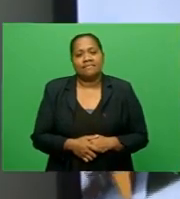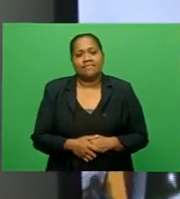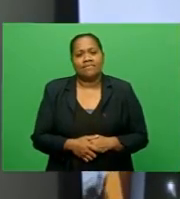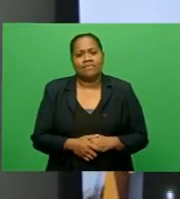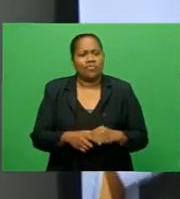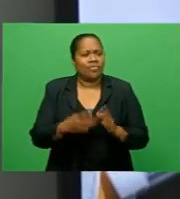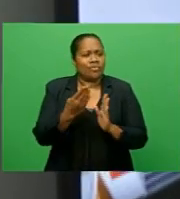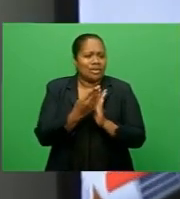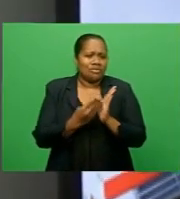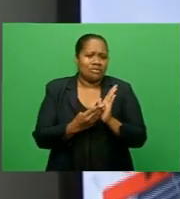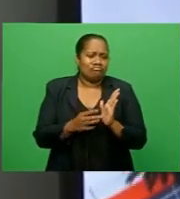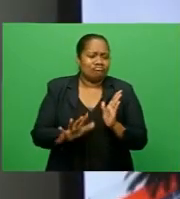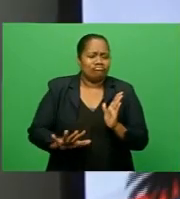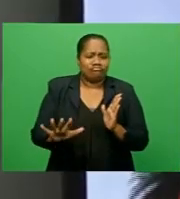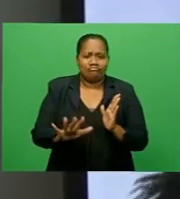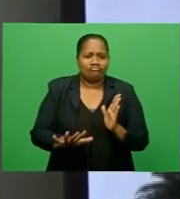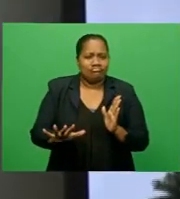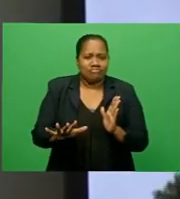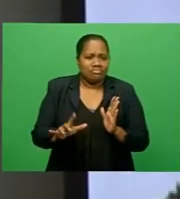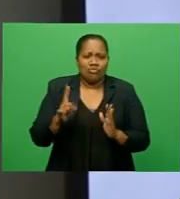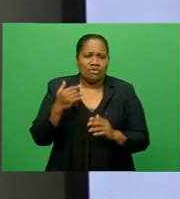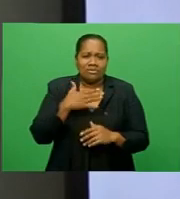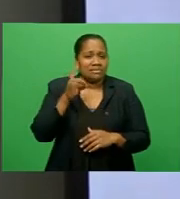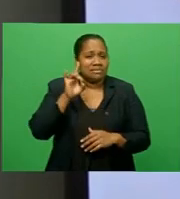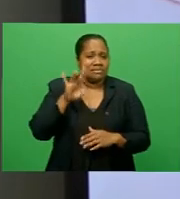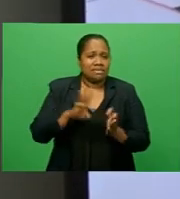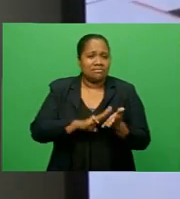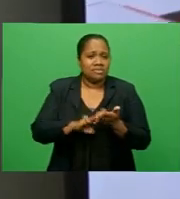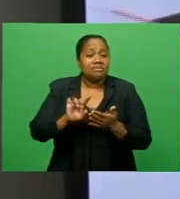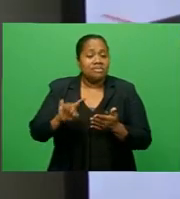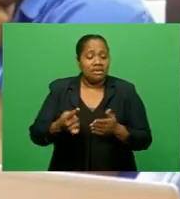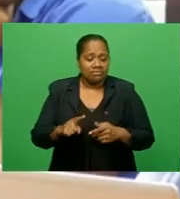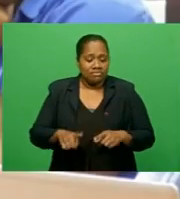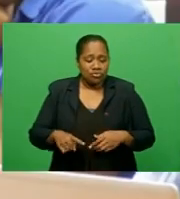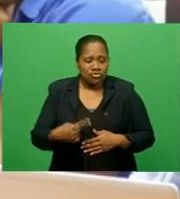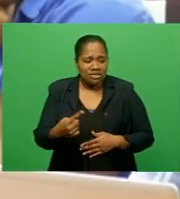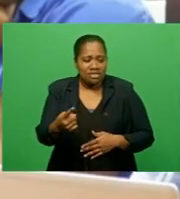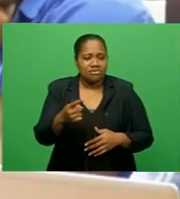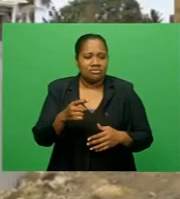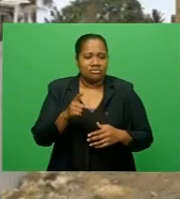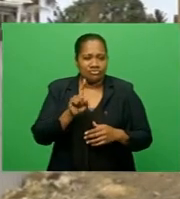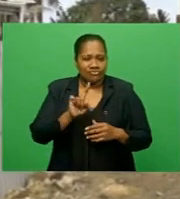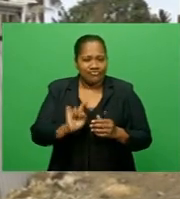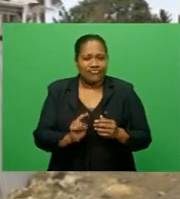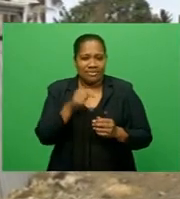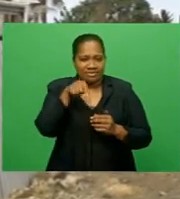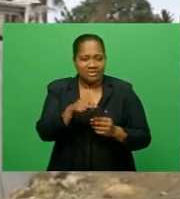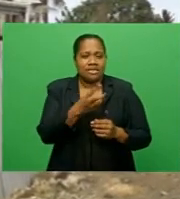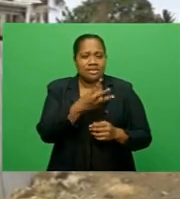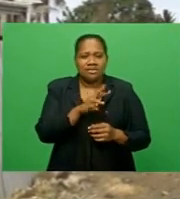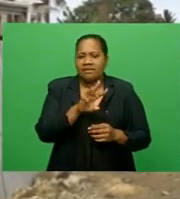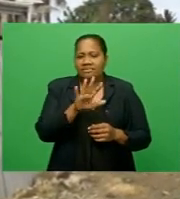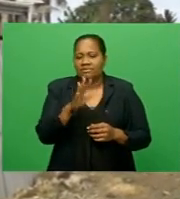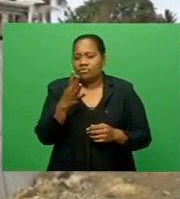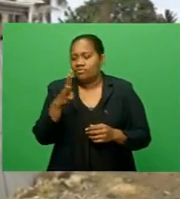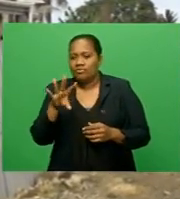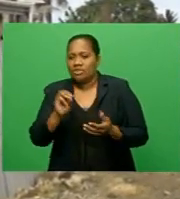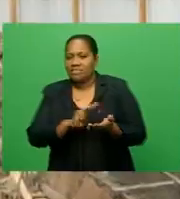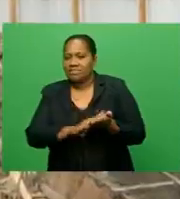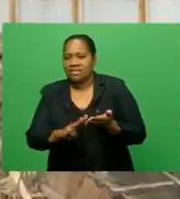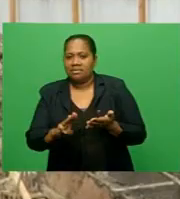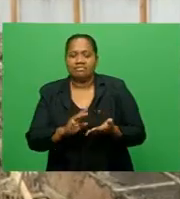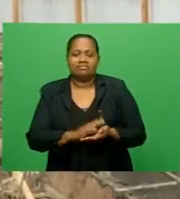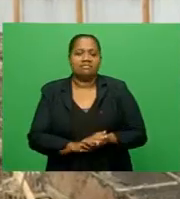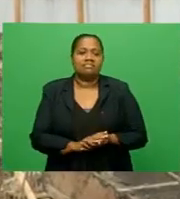around 110 million, but we're continuing with the phase 1, which is around 35 to 40 million. This is one of the 10 major